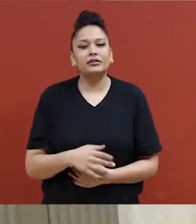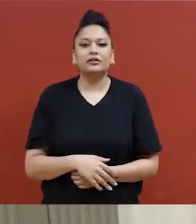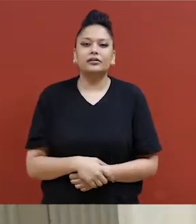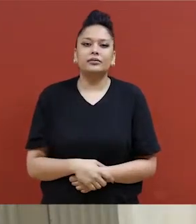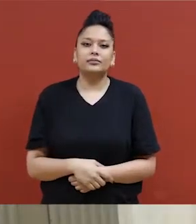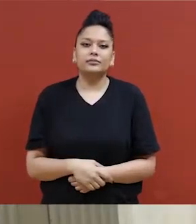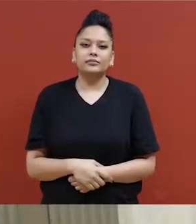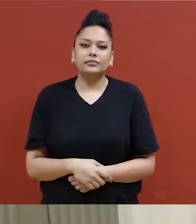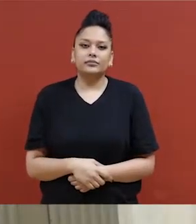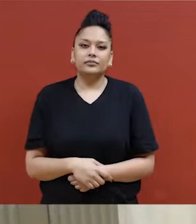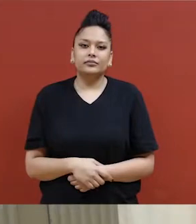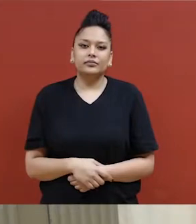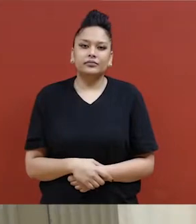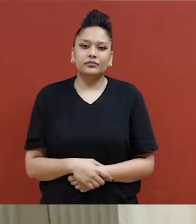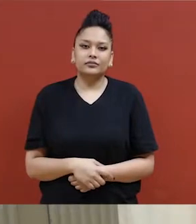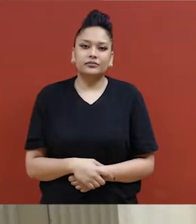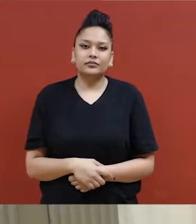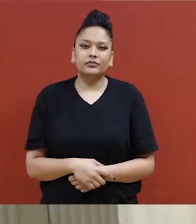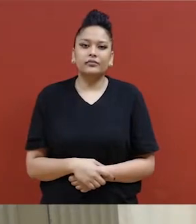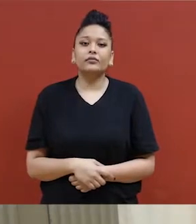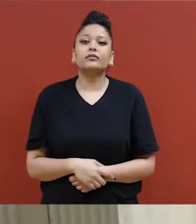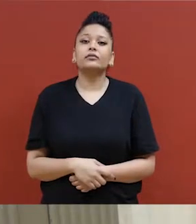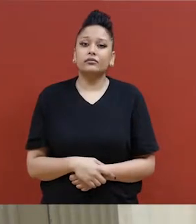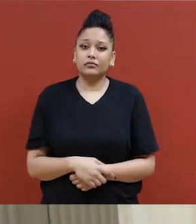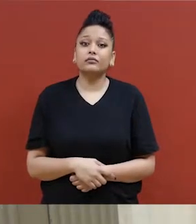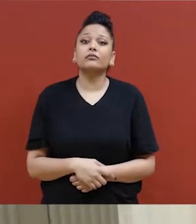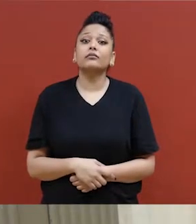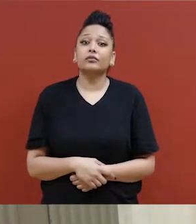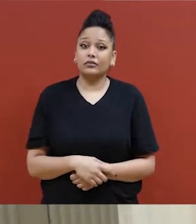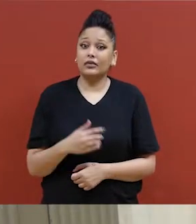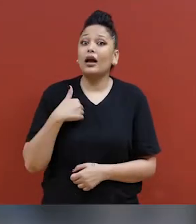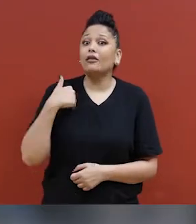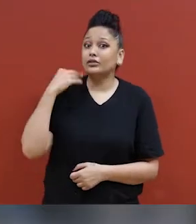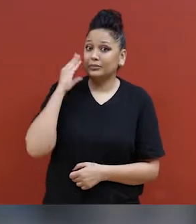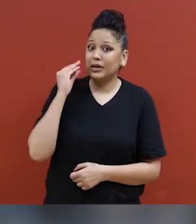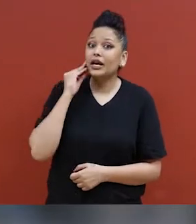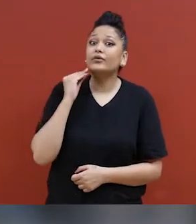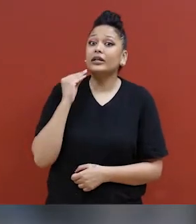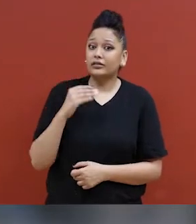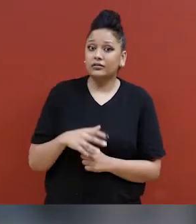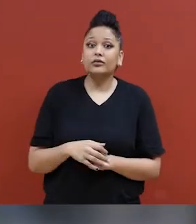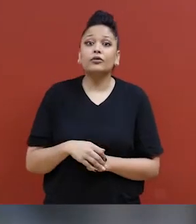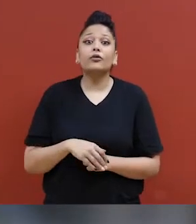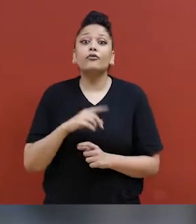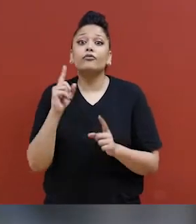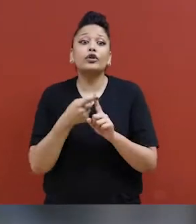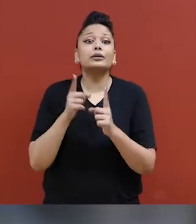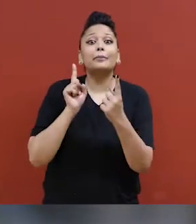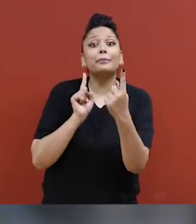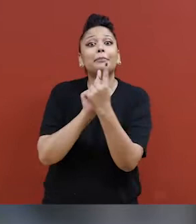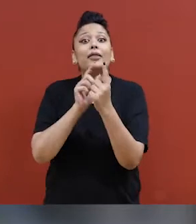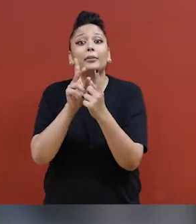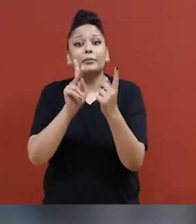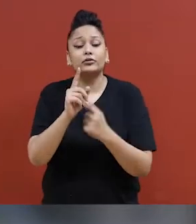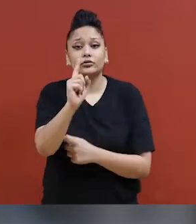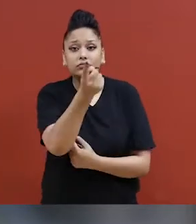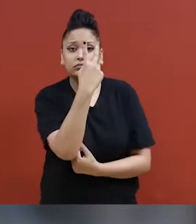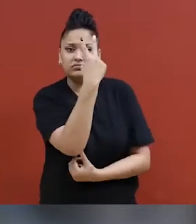lot of people when I first meet them that assume that I'm not as smart or as